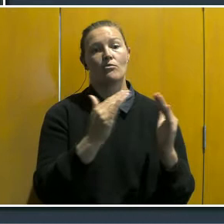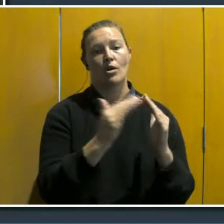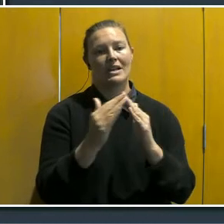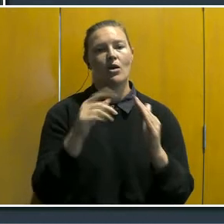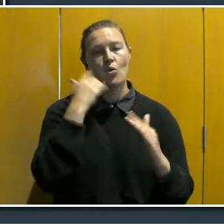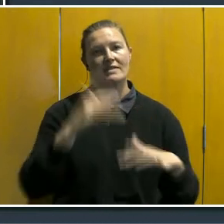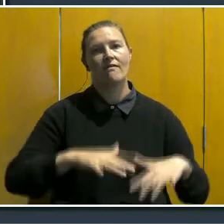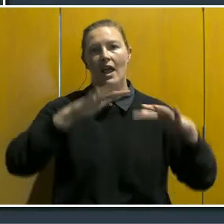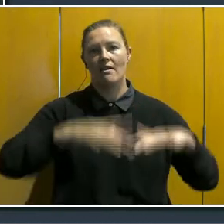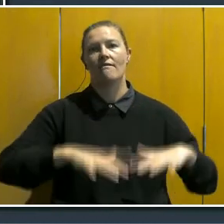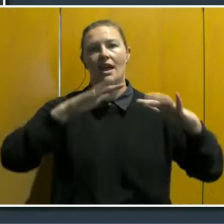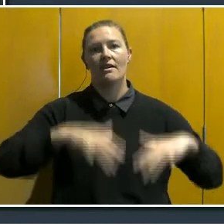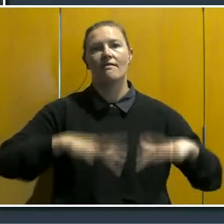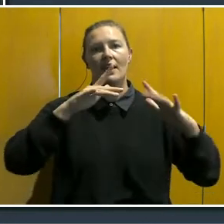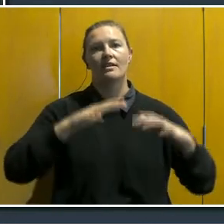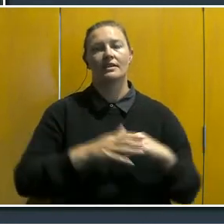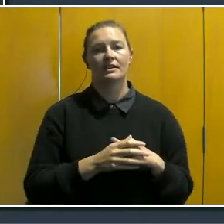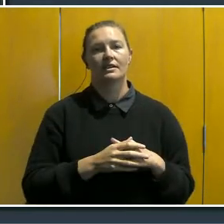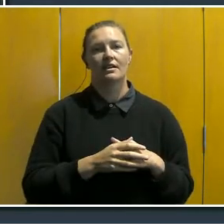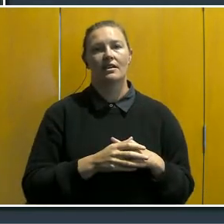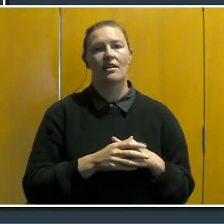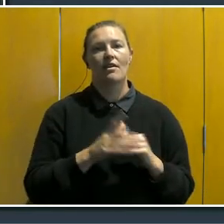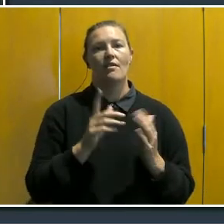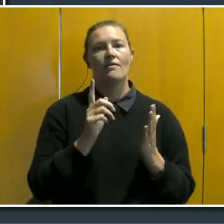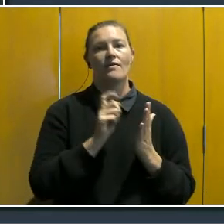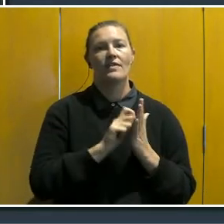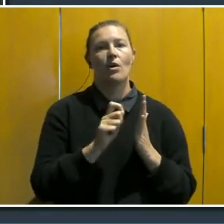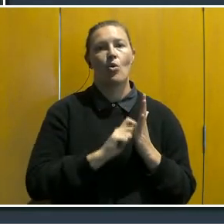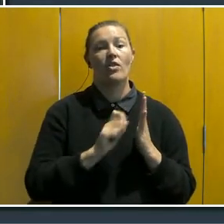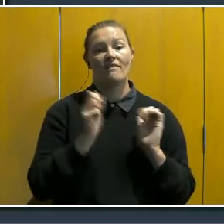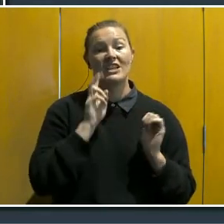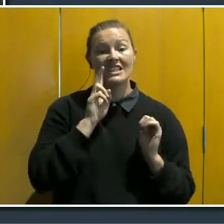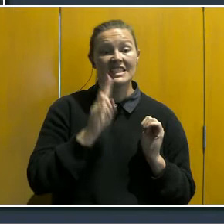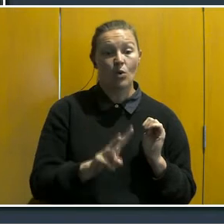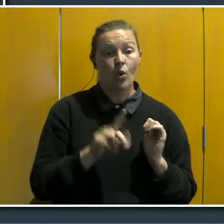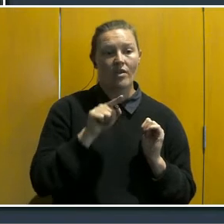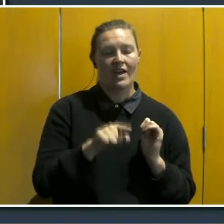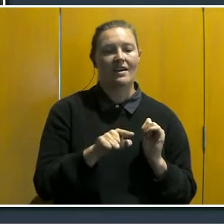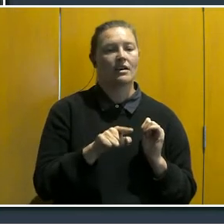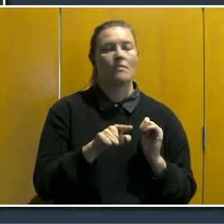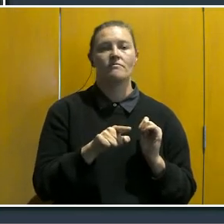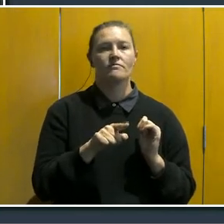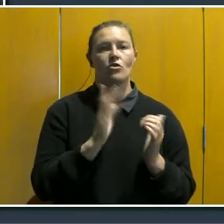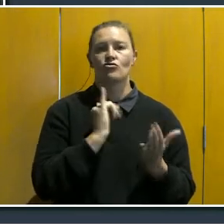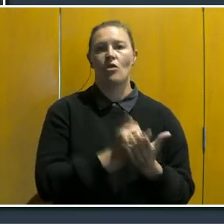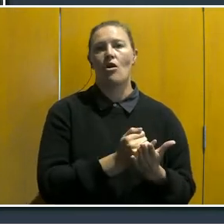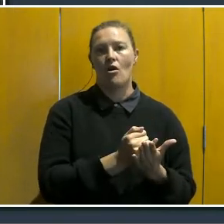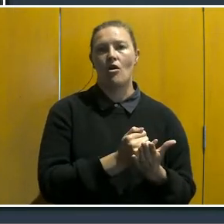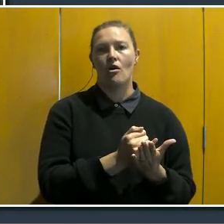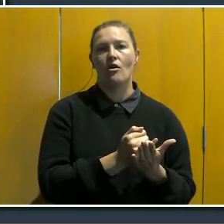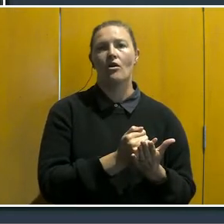frequently. The author had seen it. That's what he reported. Wrong, absolutely wrong. Is this a way to treat a